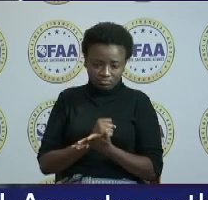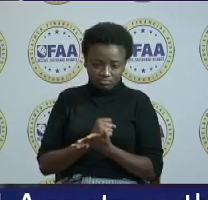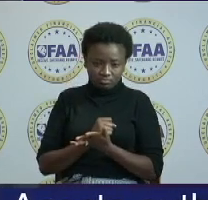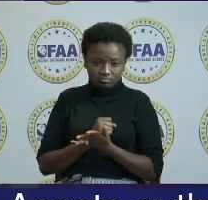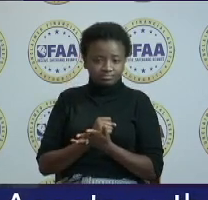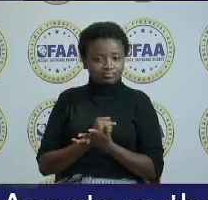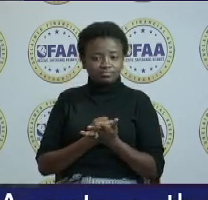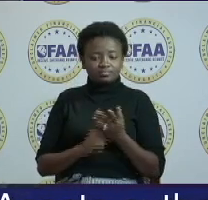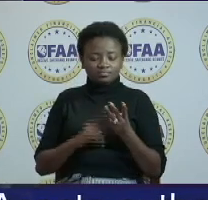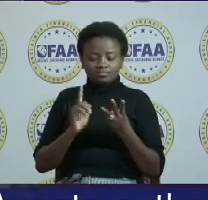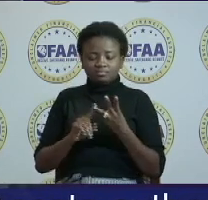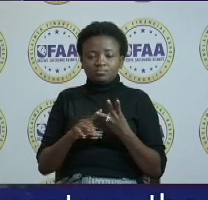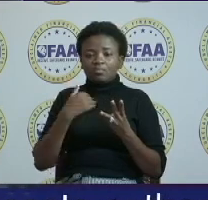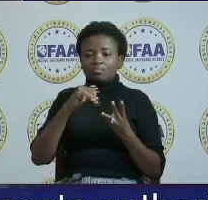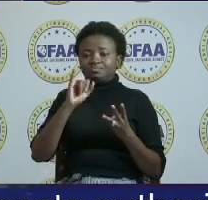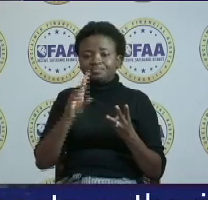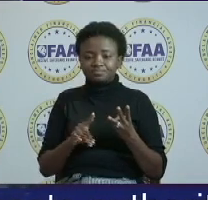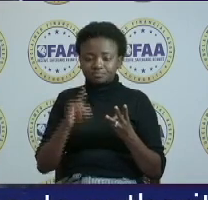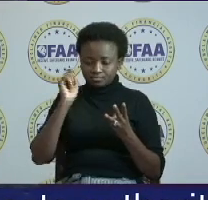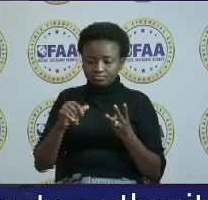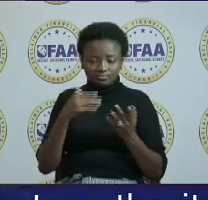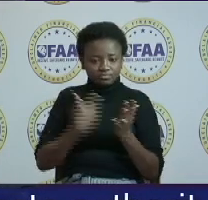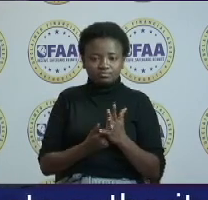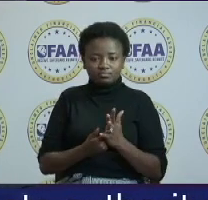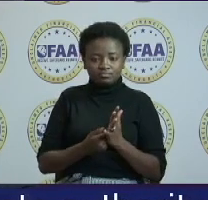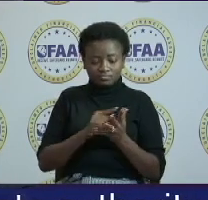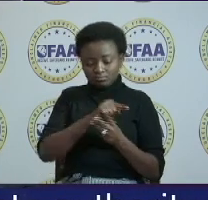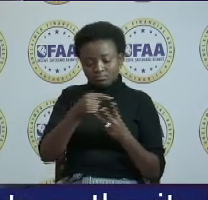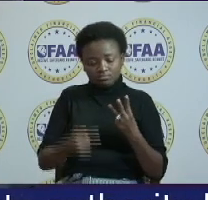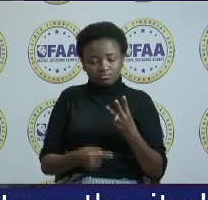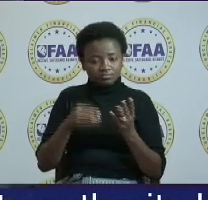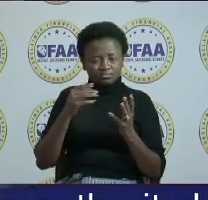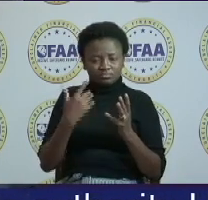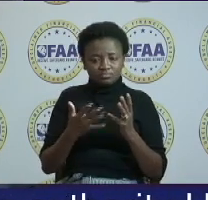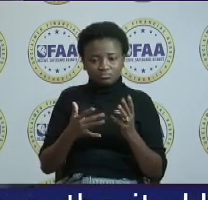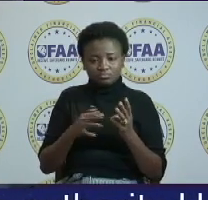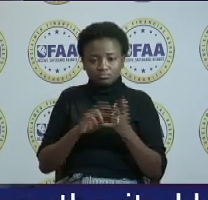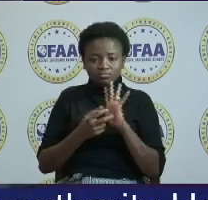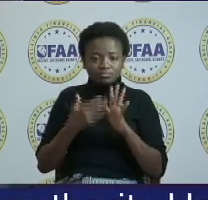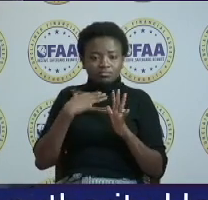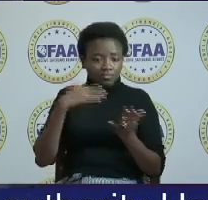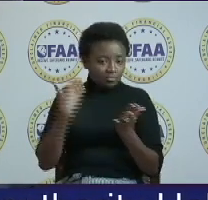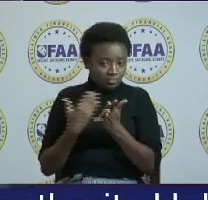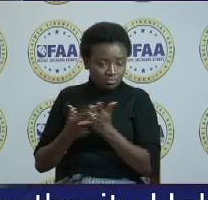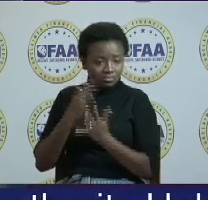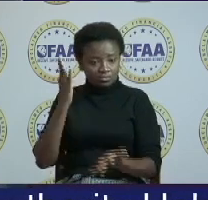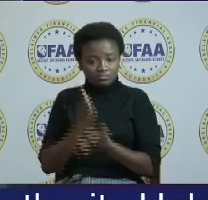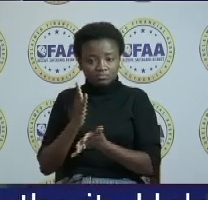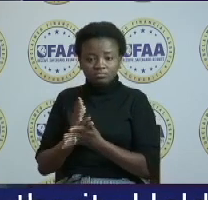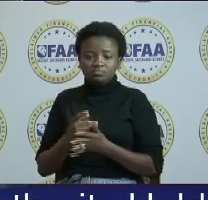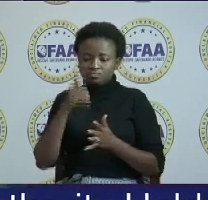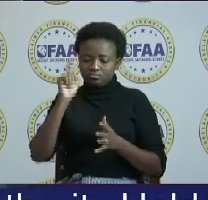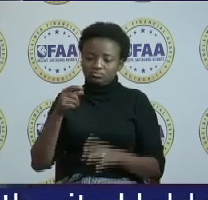money. And you have your ID, which needs to be certified. So already those three documents, in terms of certification, there's a cost to